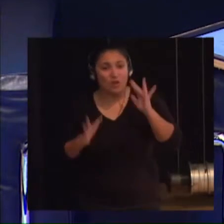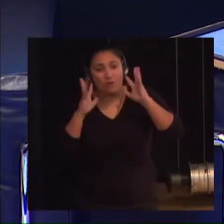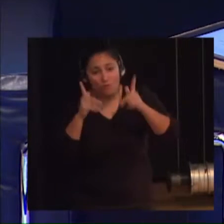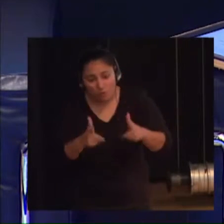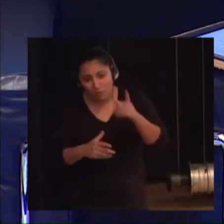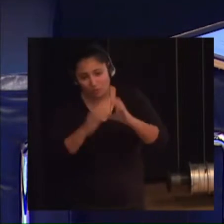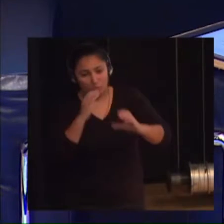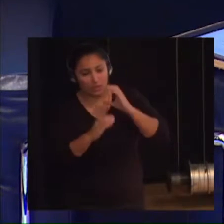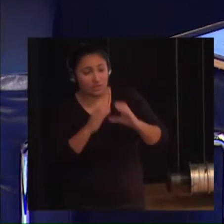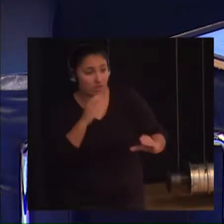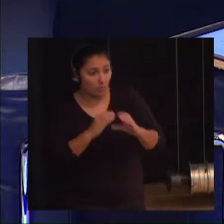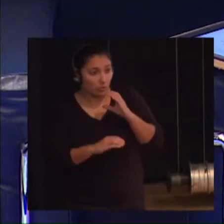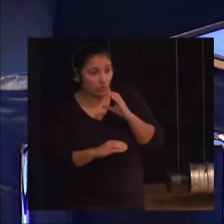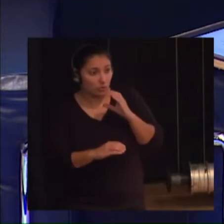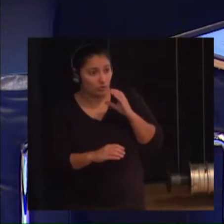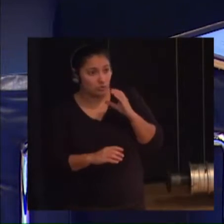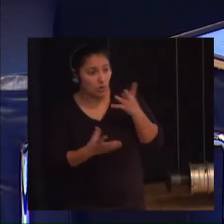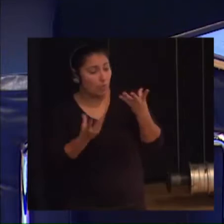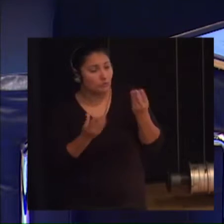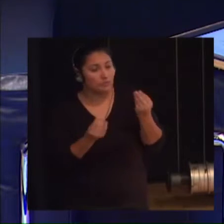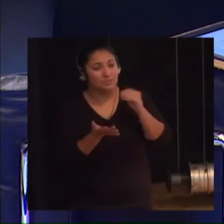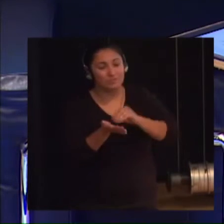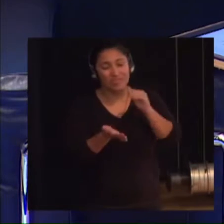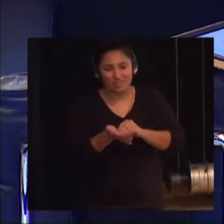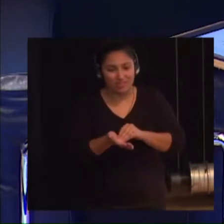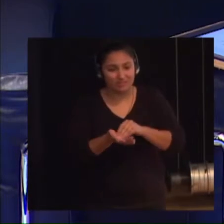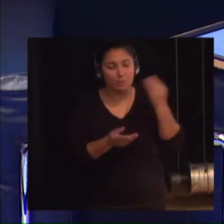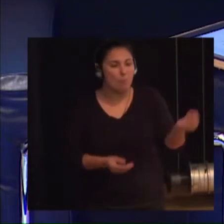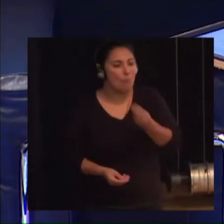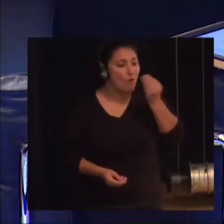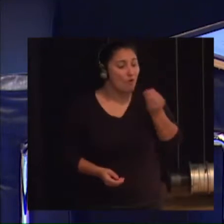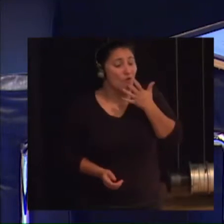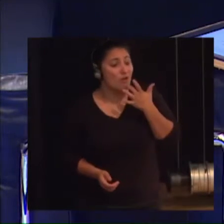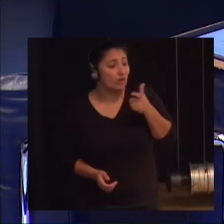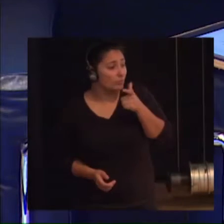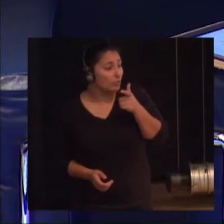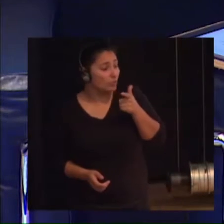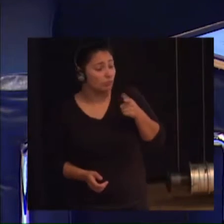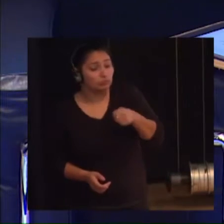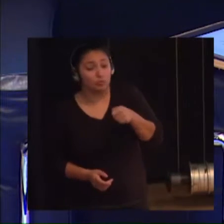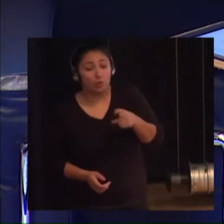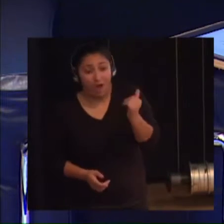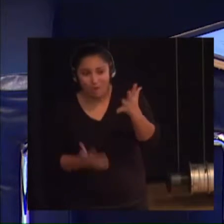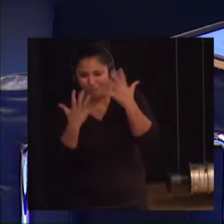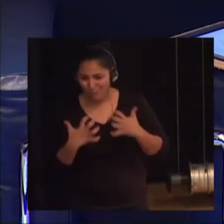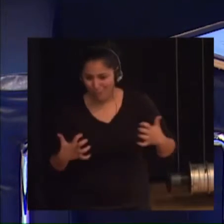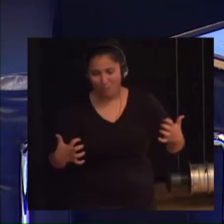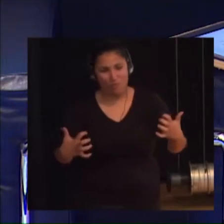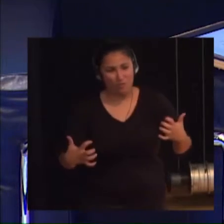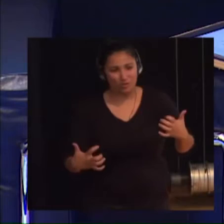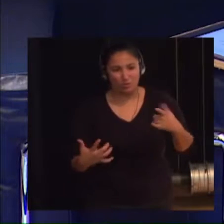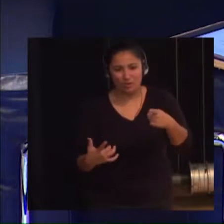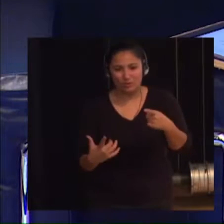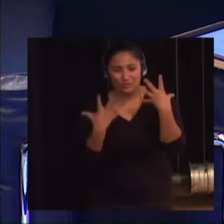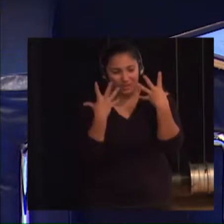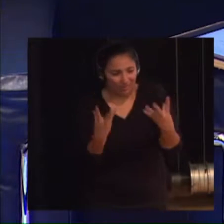have audience at the core of your users, at the core of your messaging, at the core of your storytelling. And if you do that, your